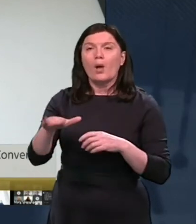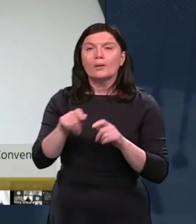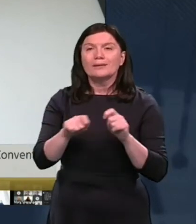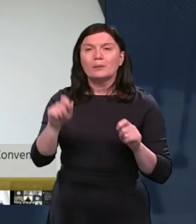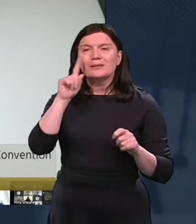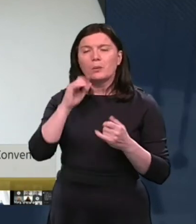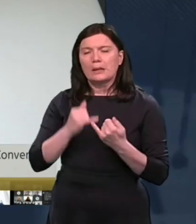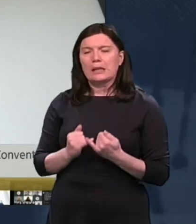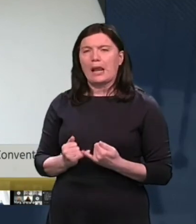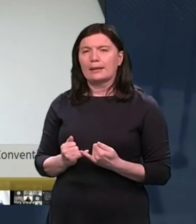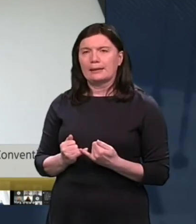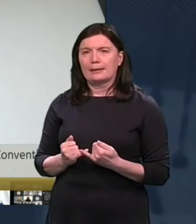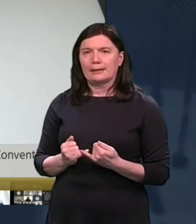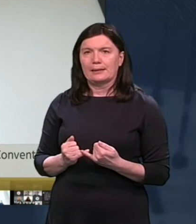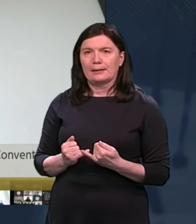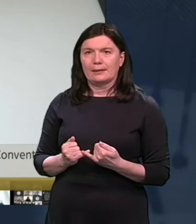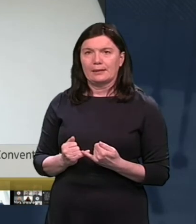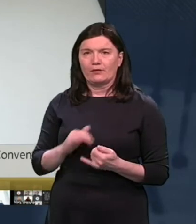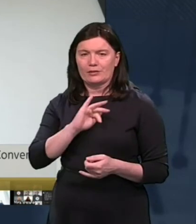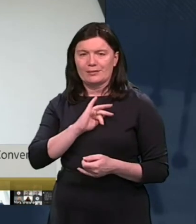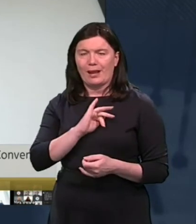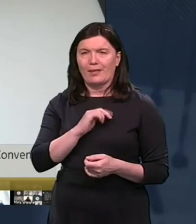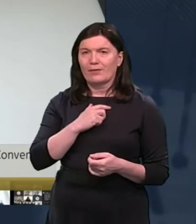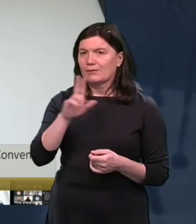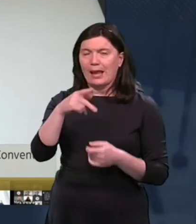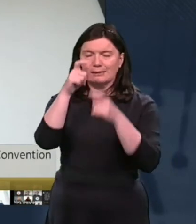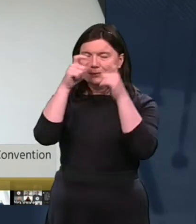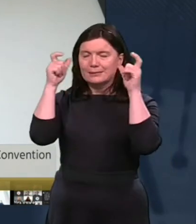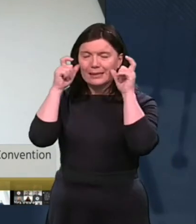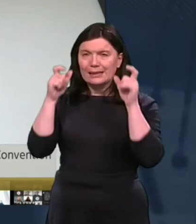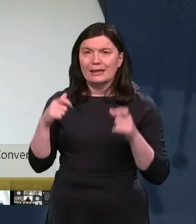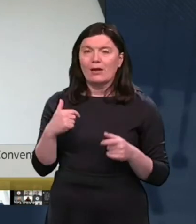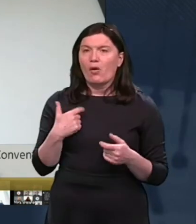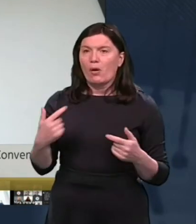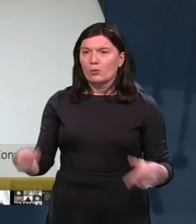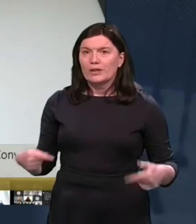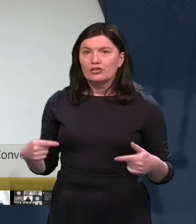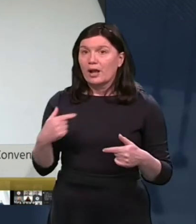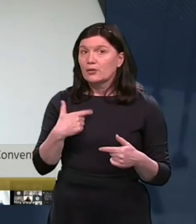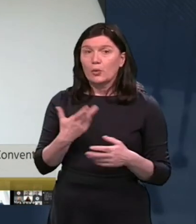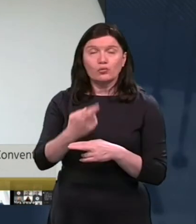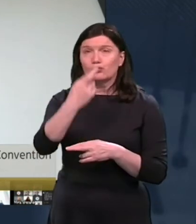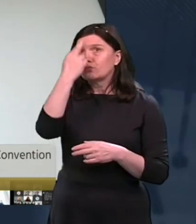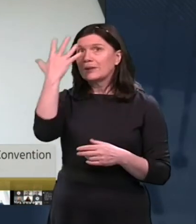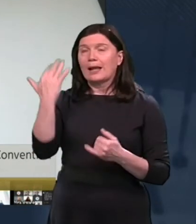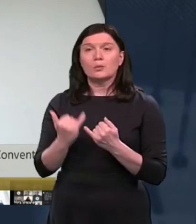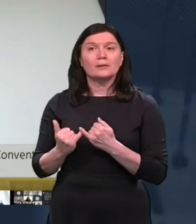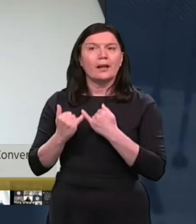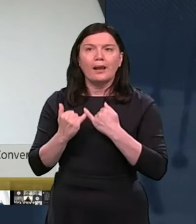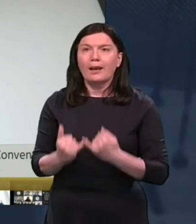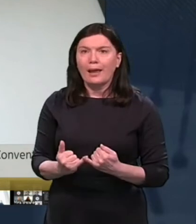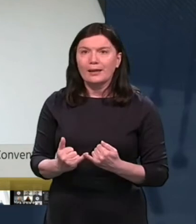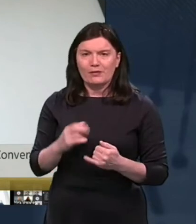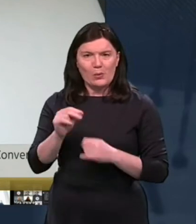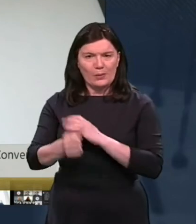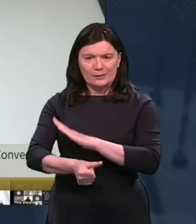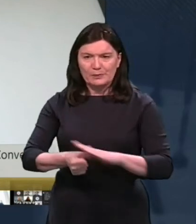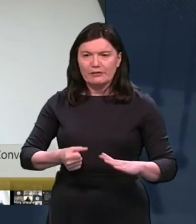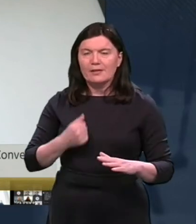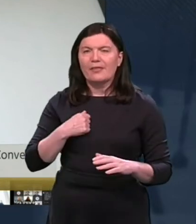what impediments are there to you in terms of that you wouldn't see and I wouldn't see in terms of our eyes walking around. And